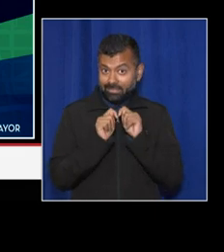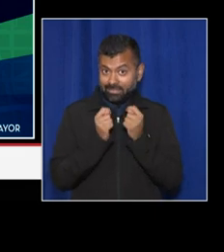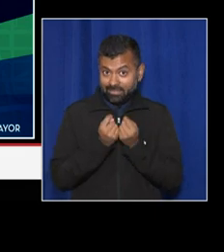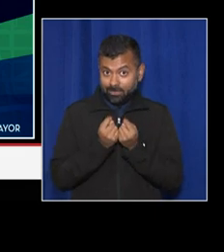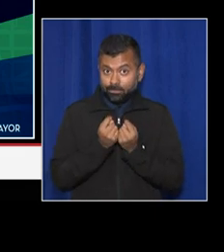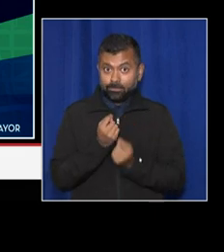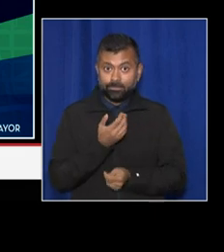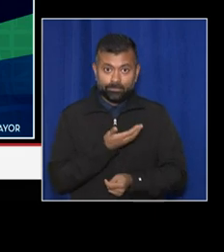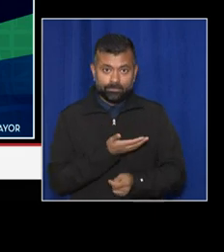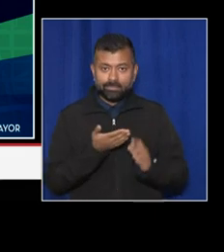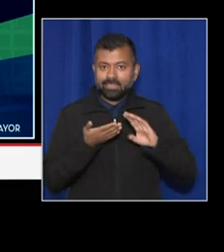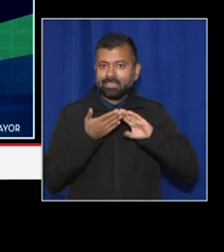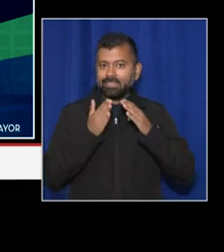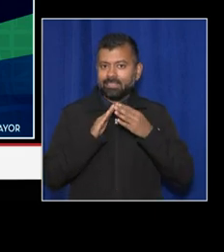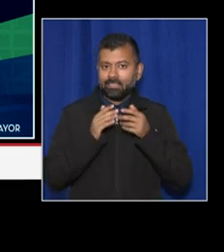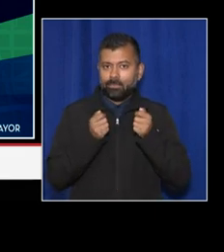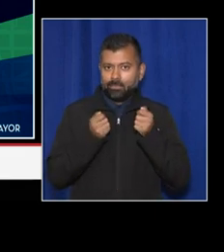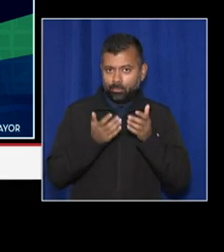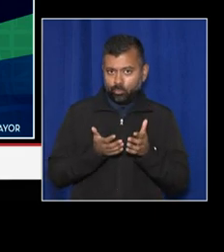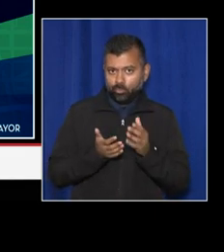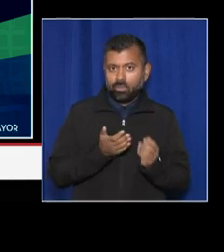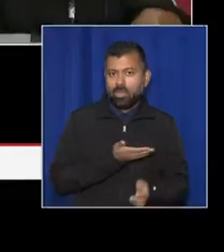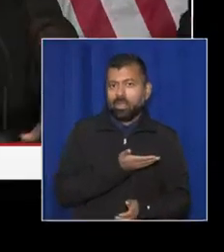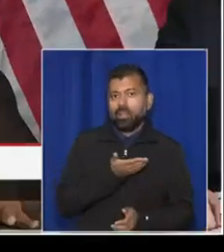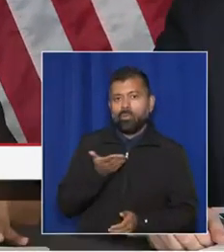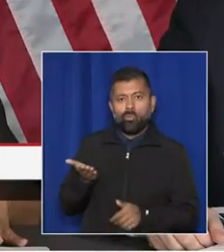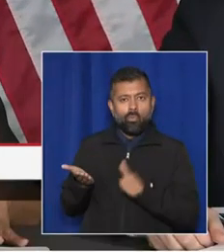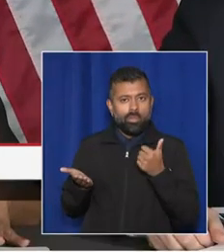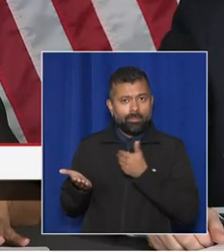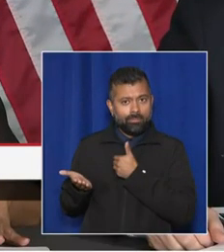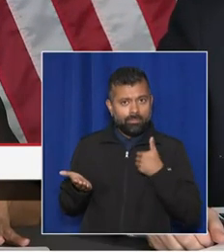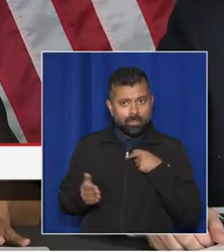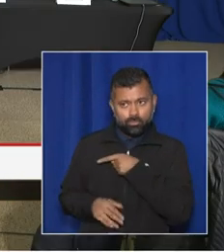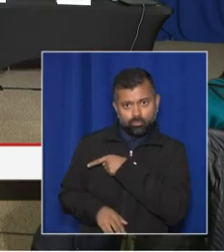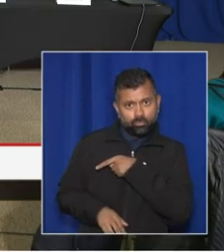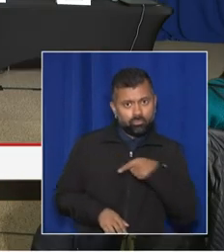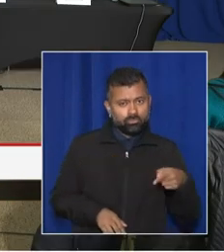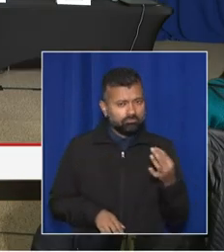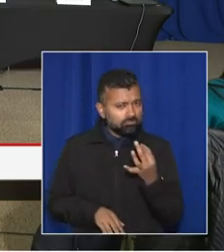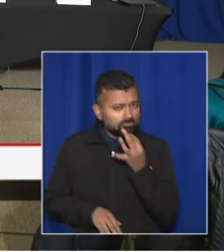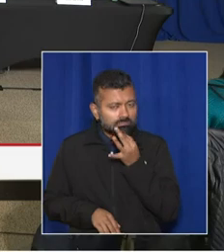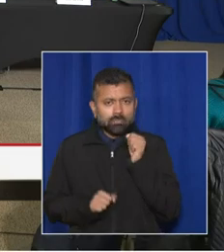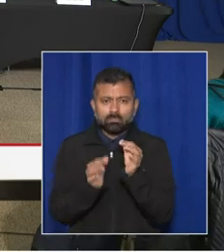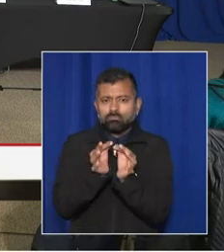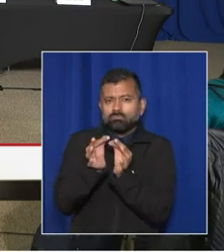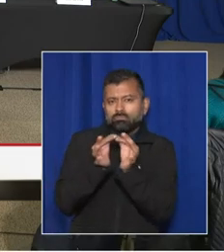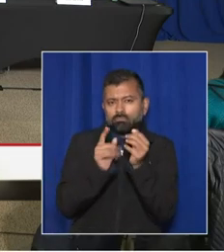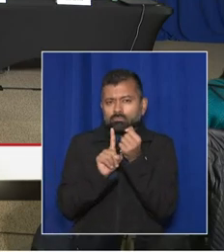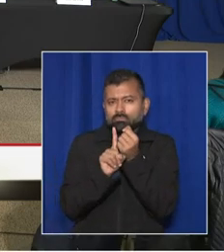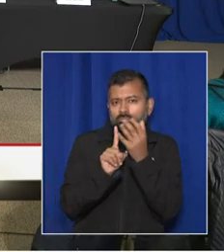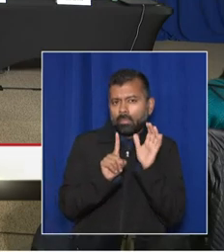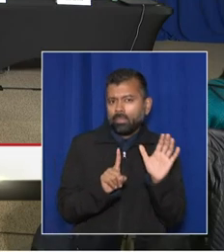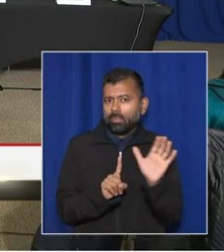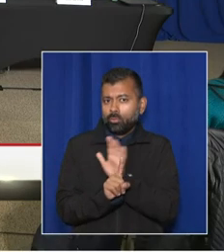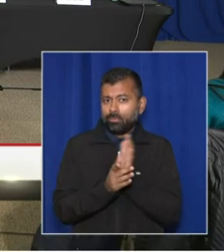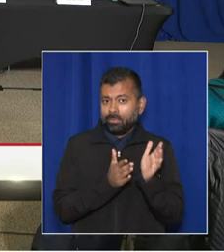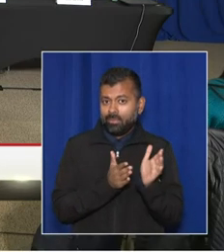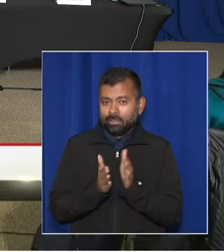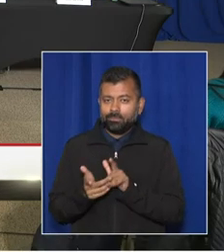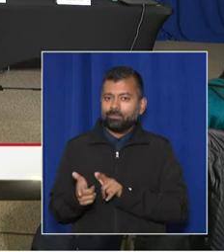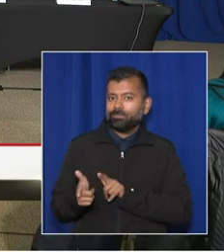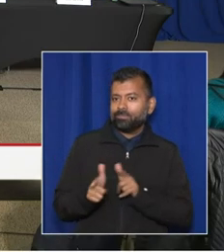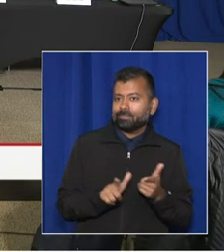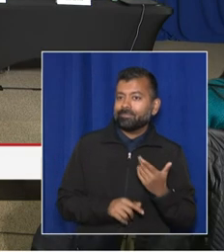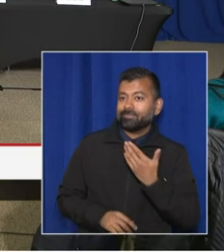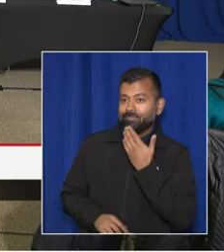team to talk about other plans. Thank you, Mayor. I'm Kevin Donahue, City Administrator, and I will